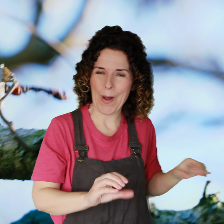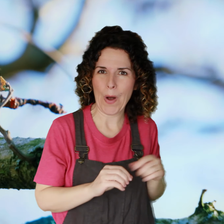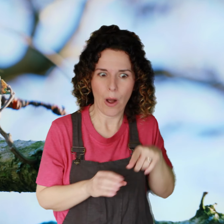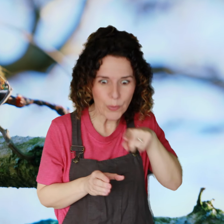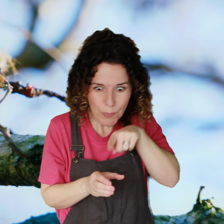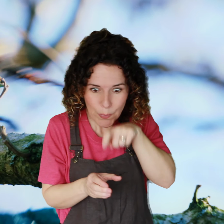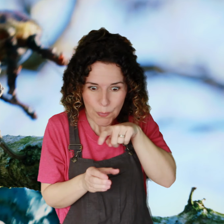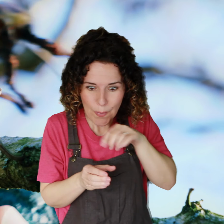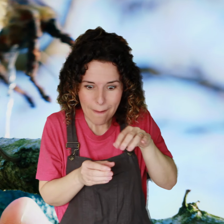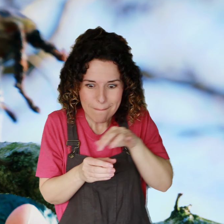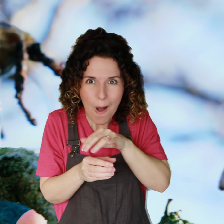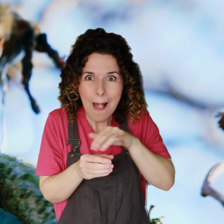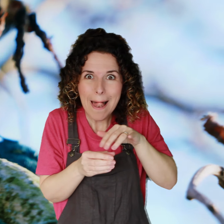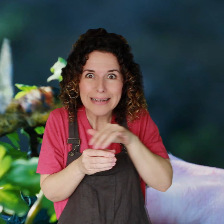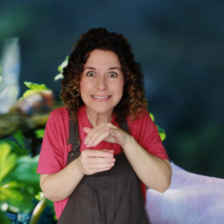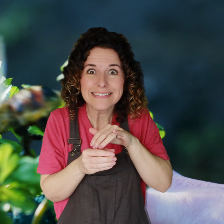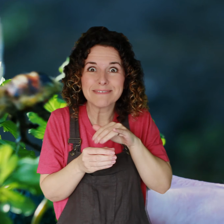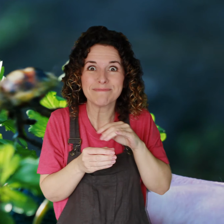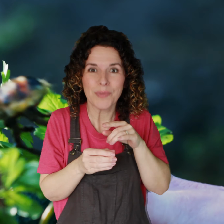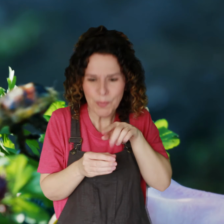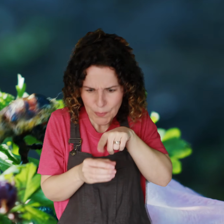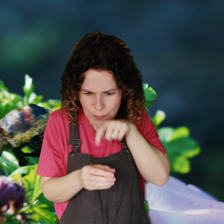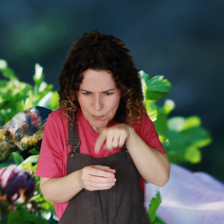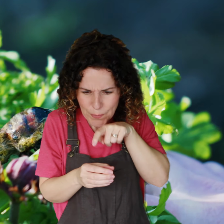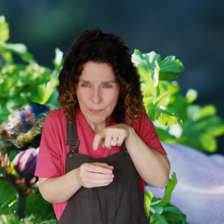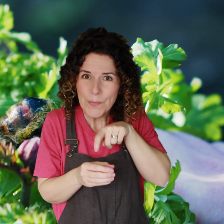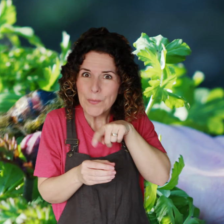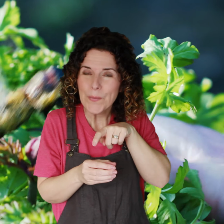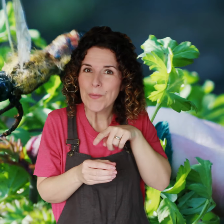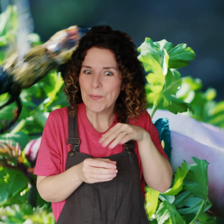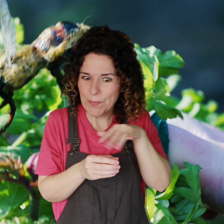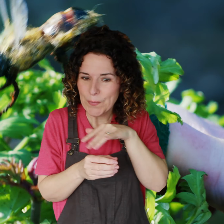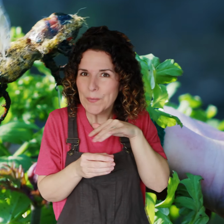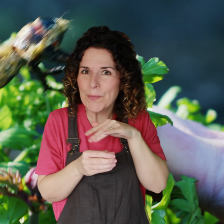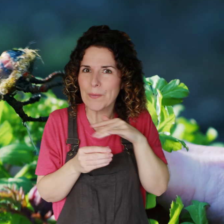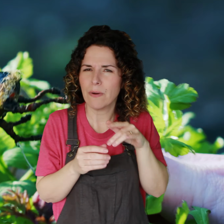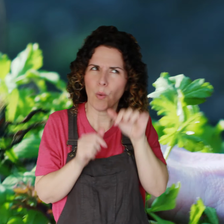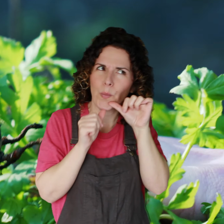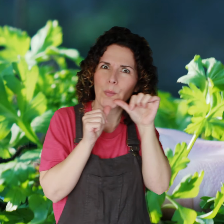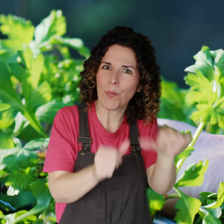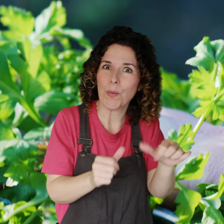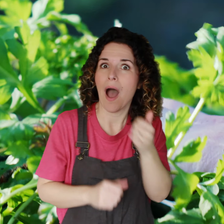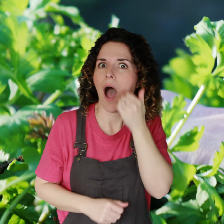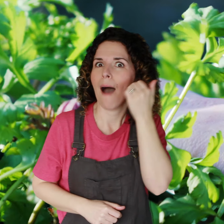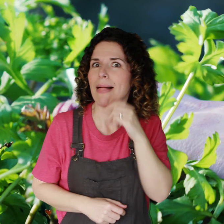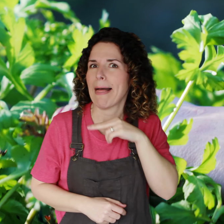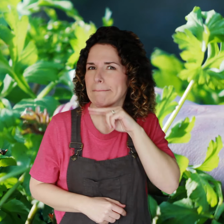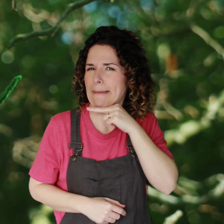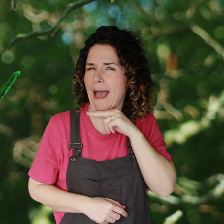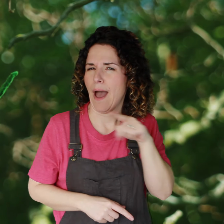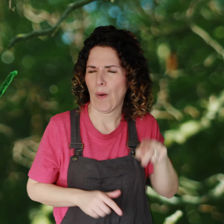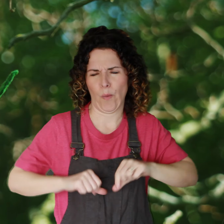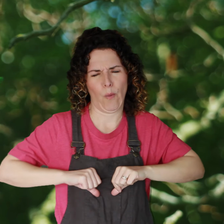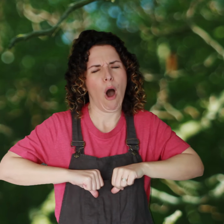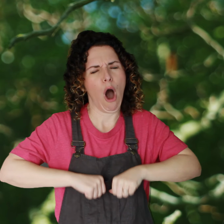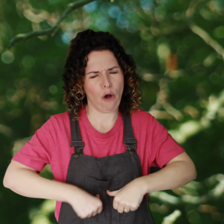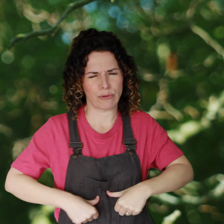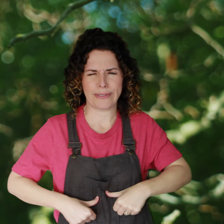games. They eat the pollen from the flowers and trees, especially apples and pears, those hungry bees.